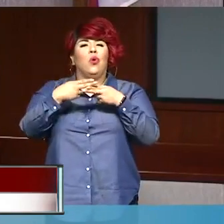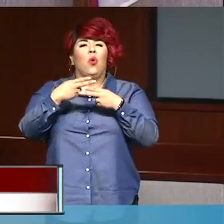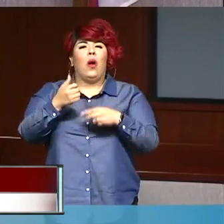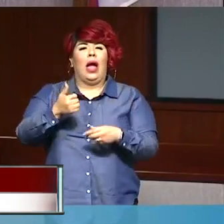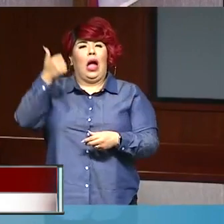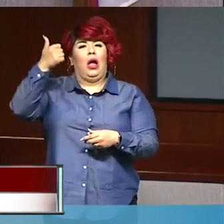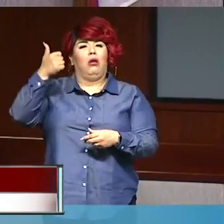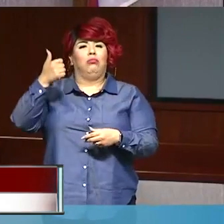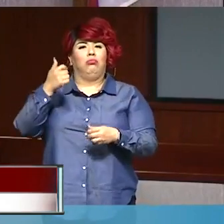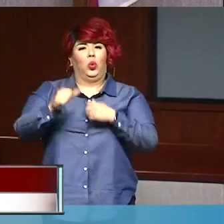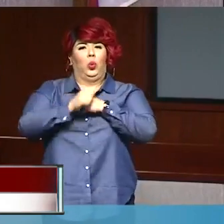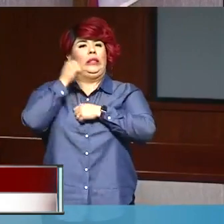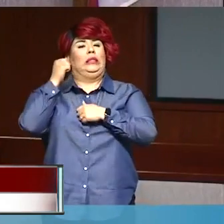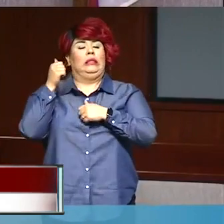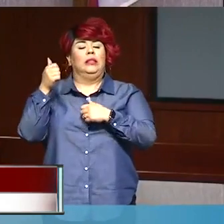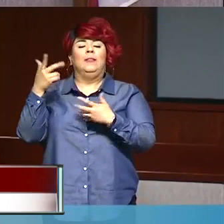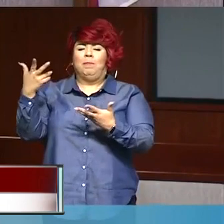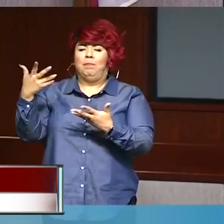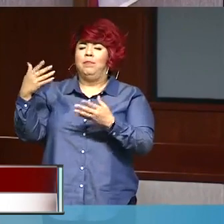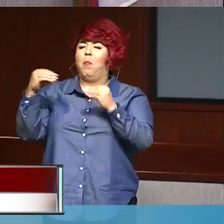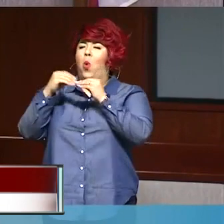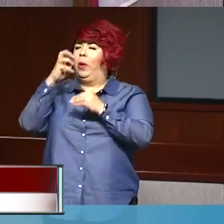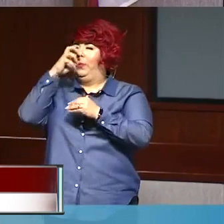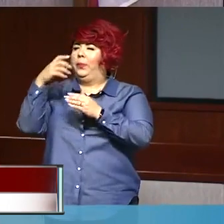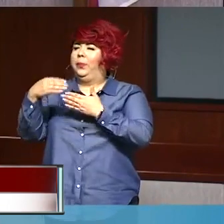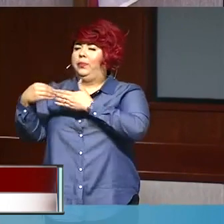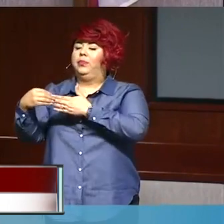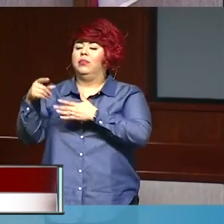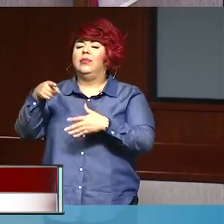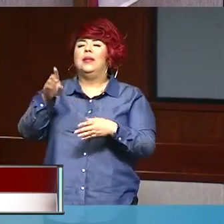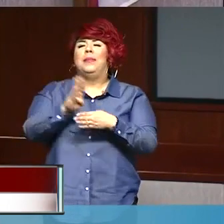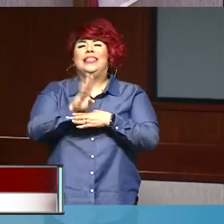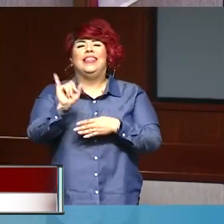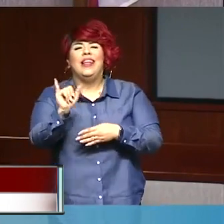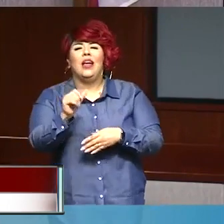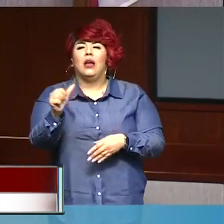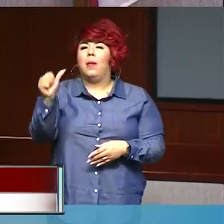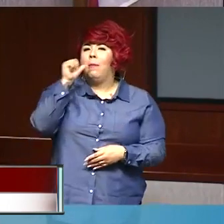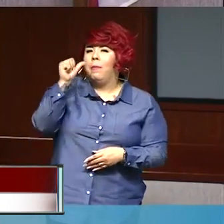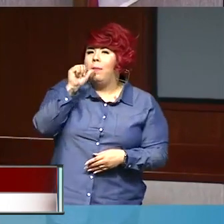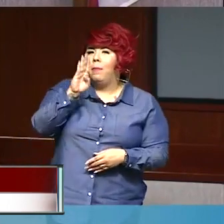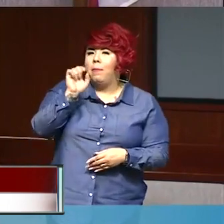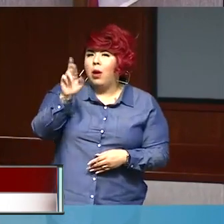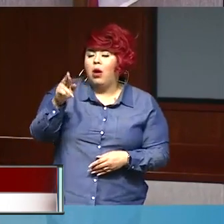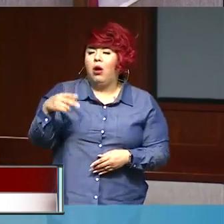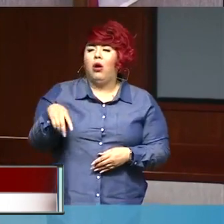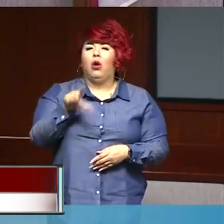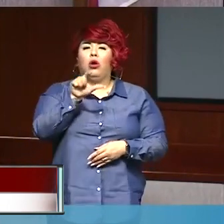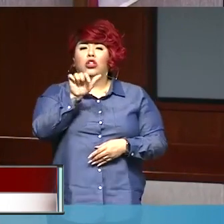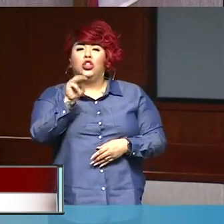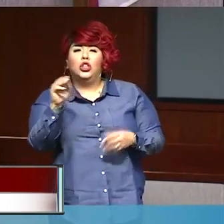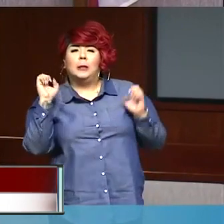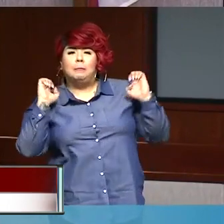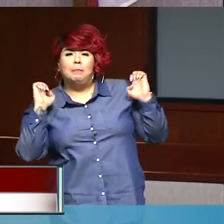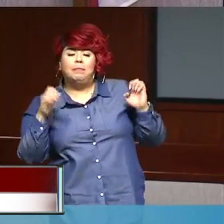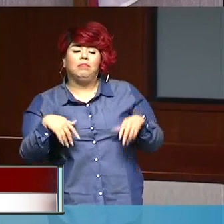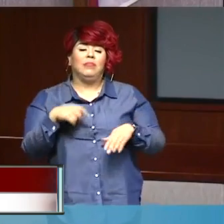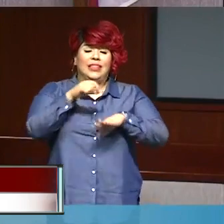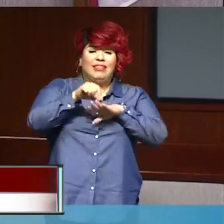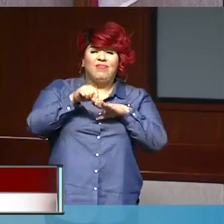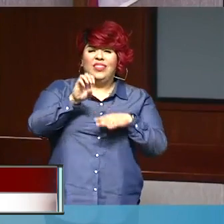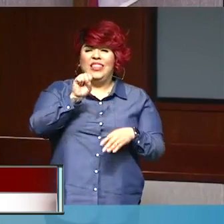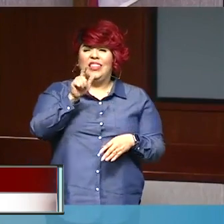COVID. Those are businesses like bars, gyms, nail